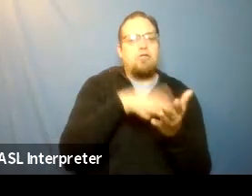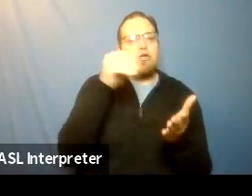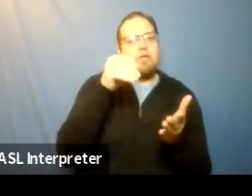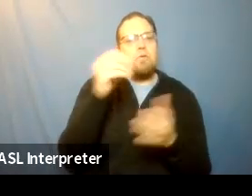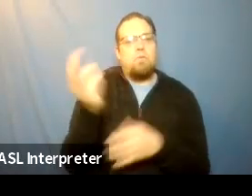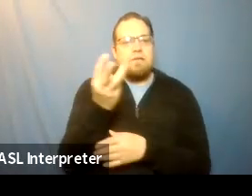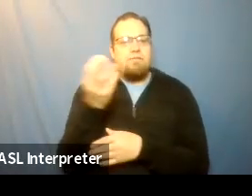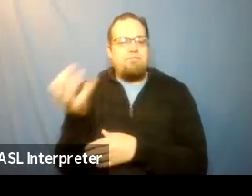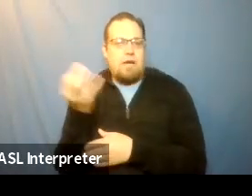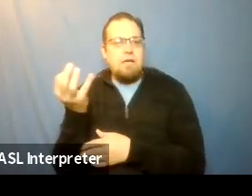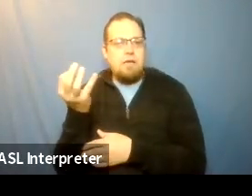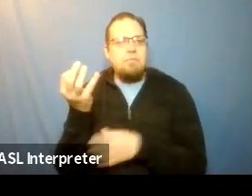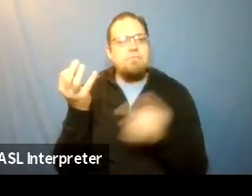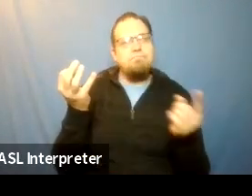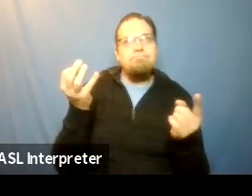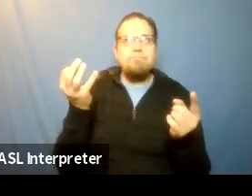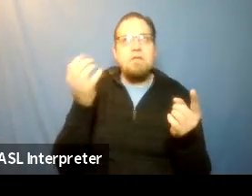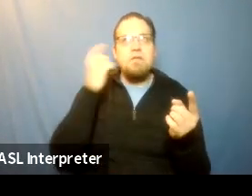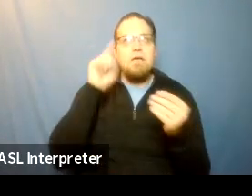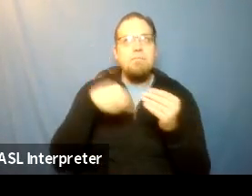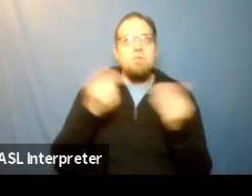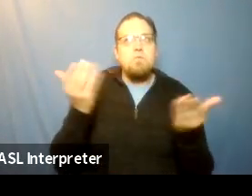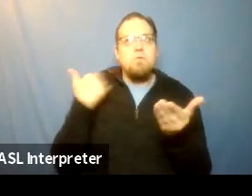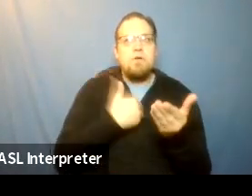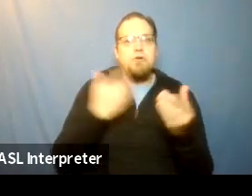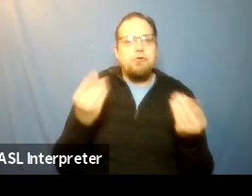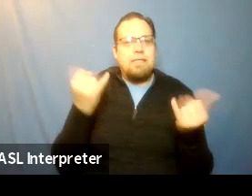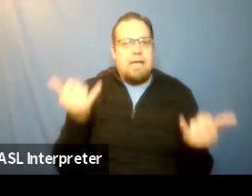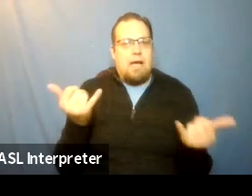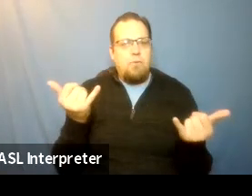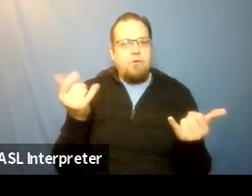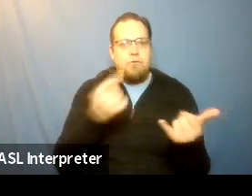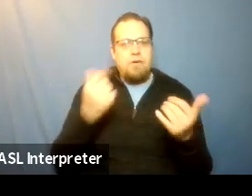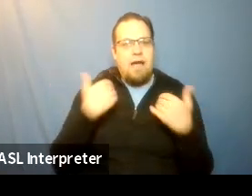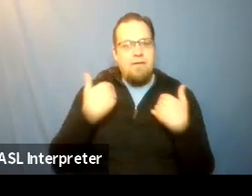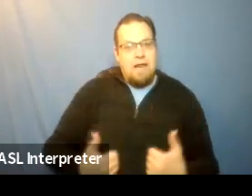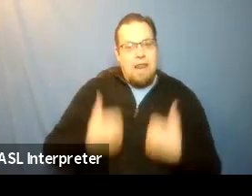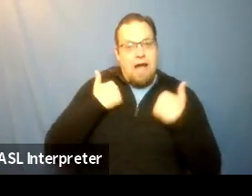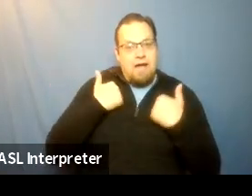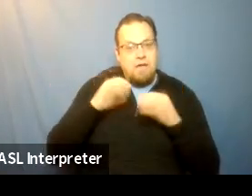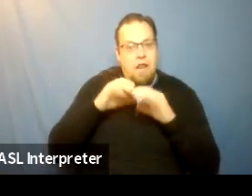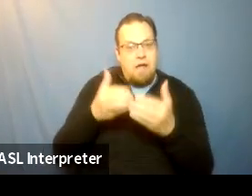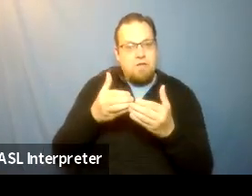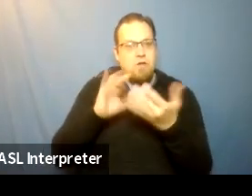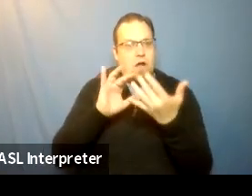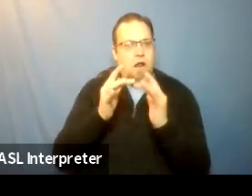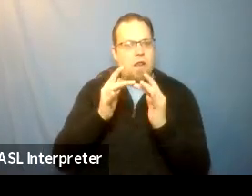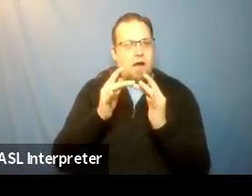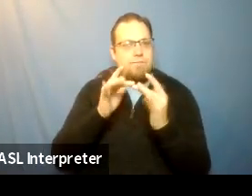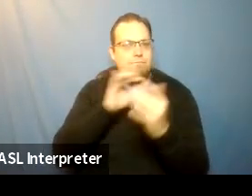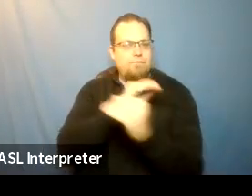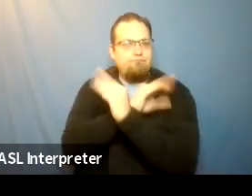So really, if you think about what we're doing now, where you have live classes online virtually